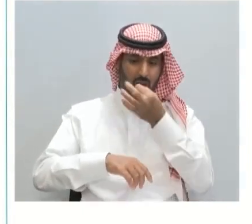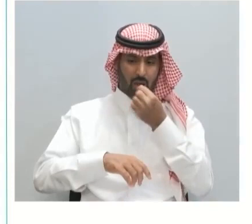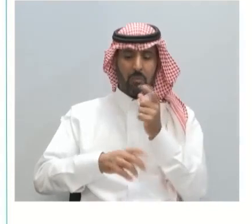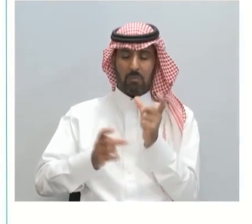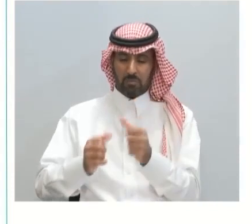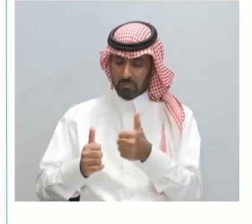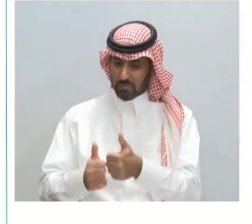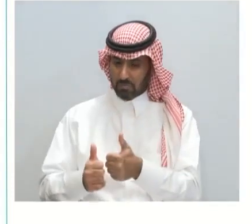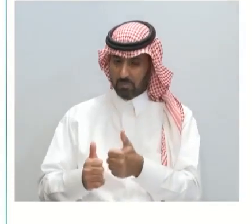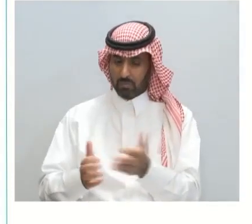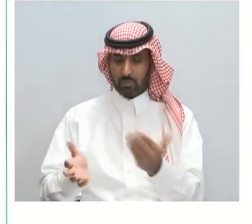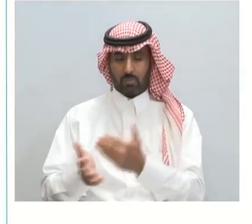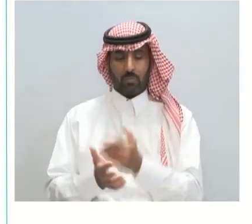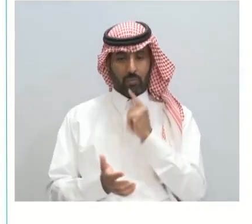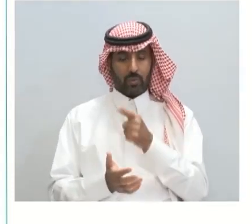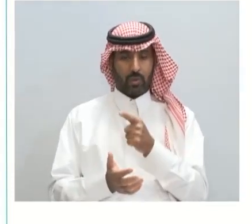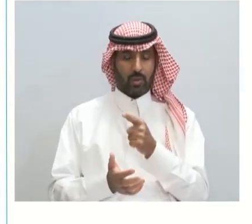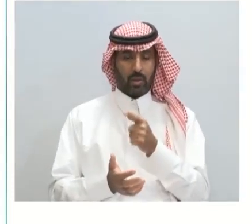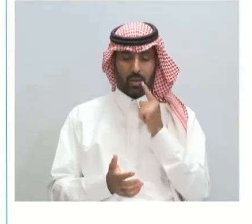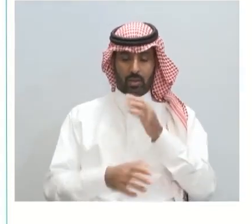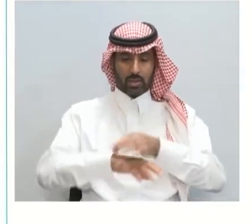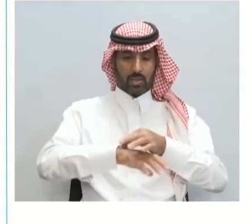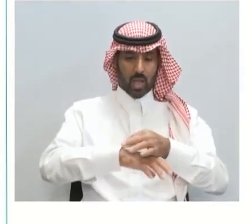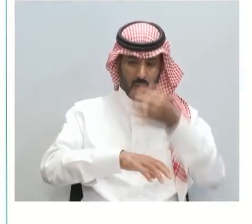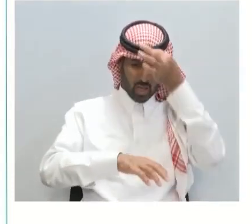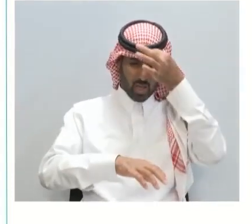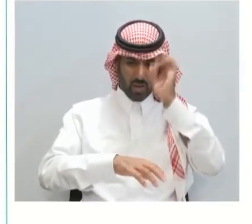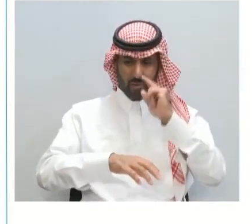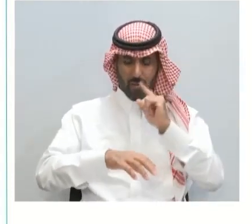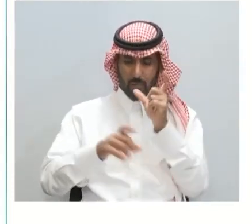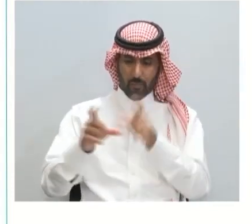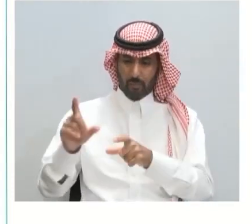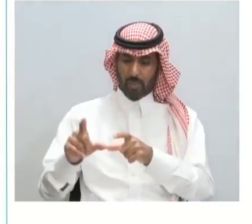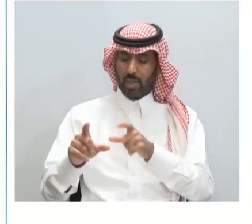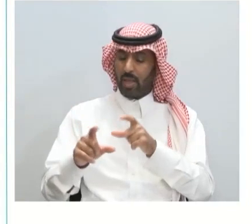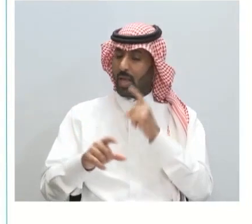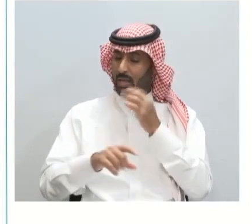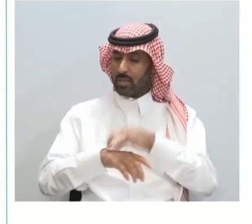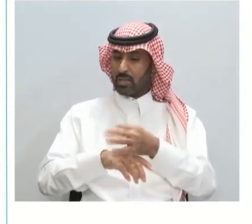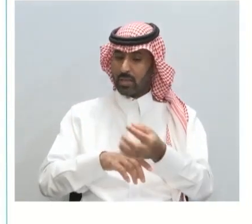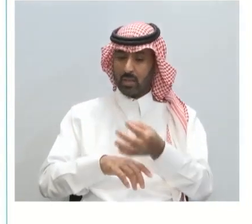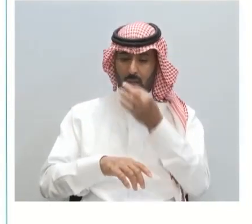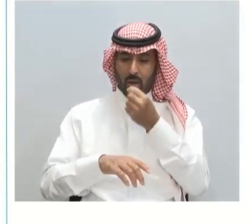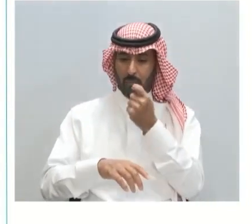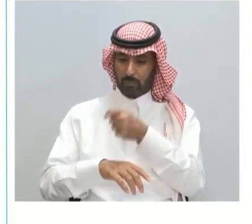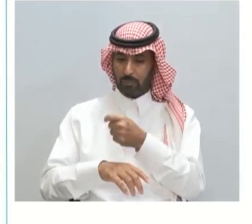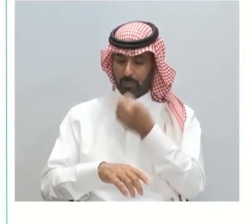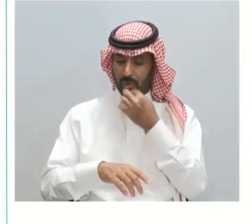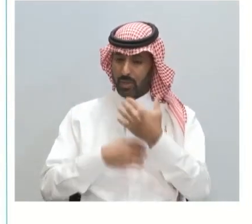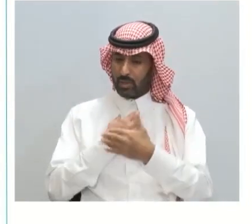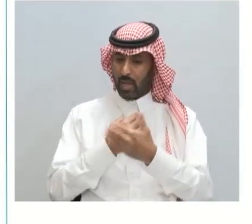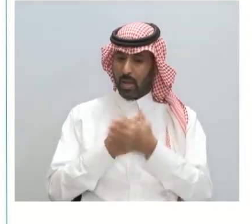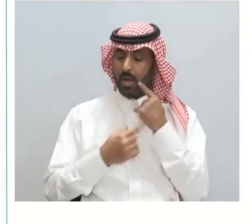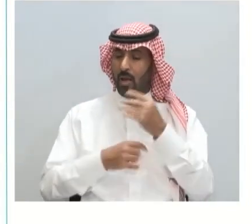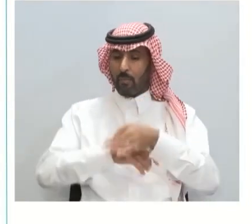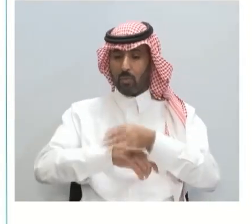it. So when we refer to a disease, the word or the verb treat means to take care of